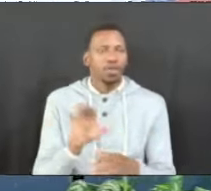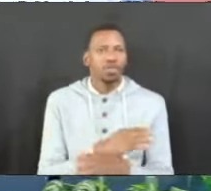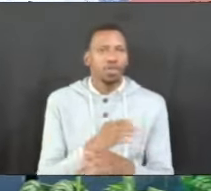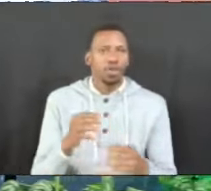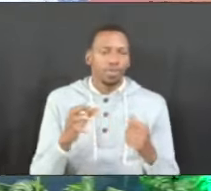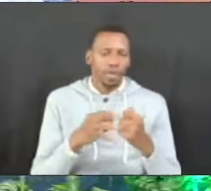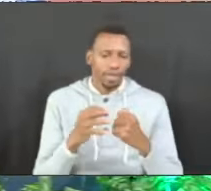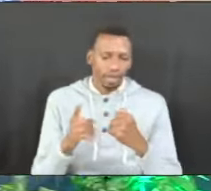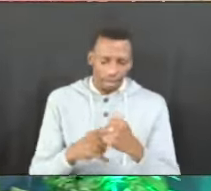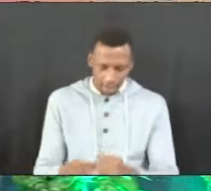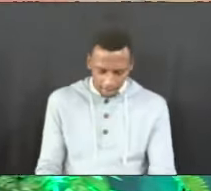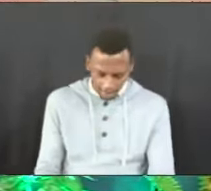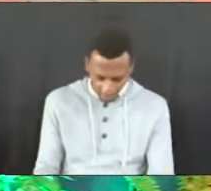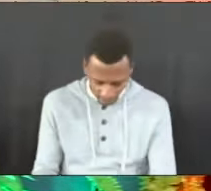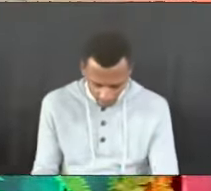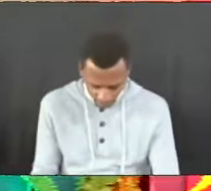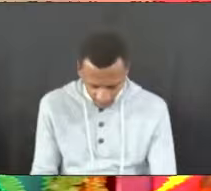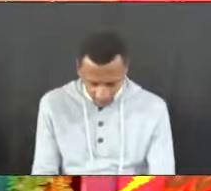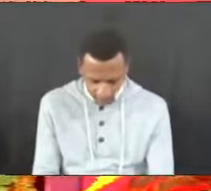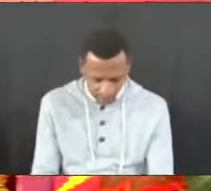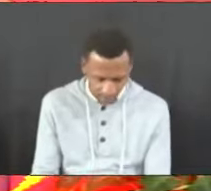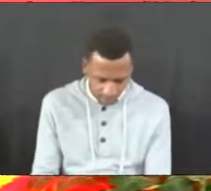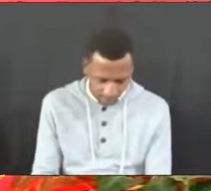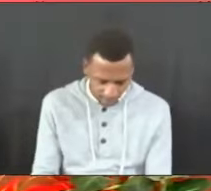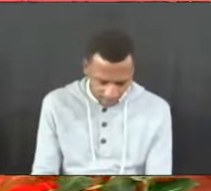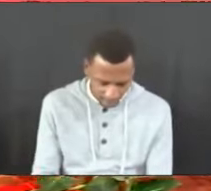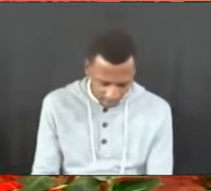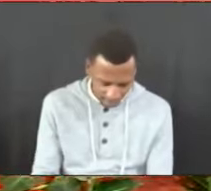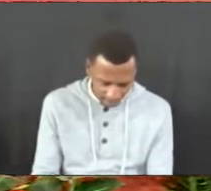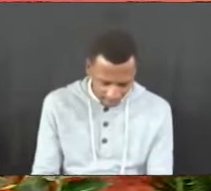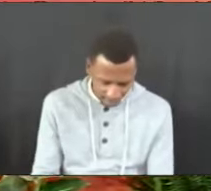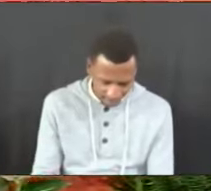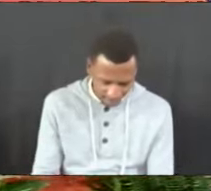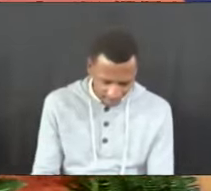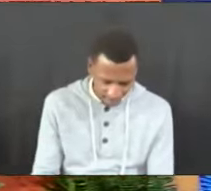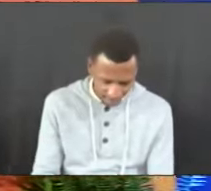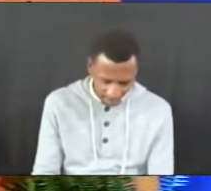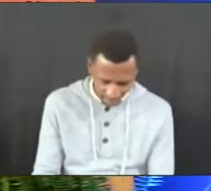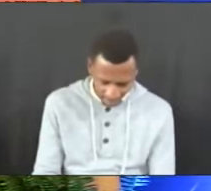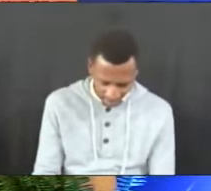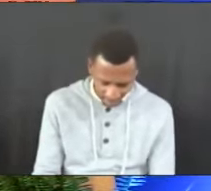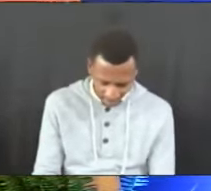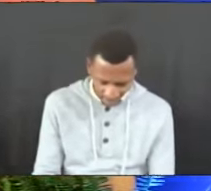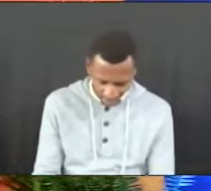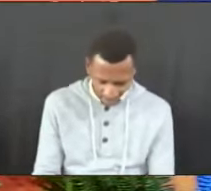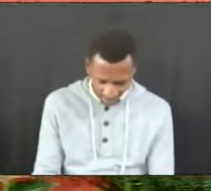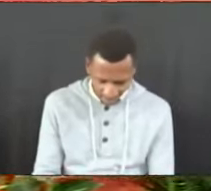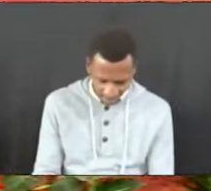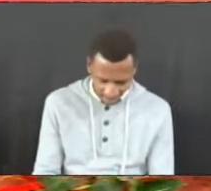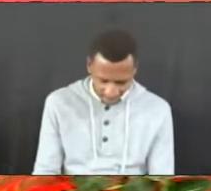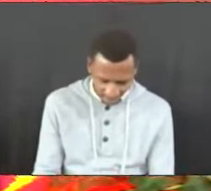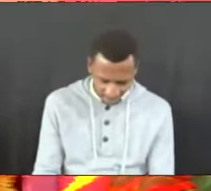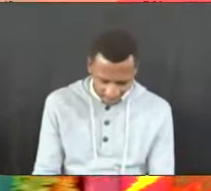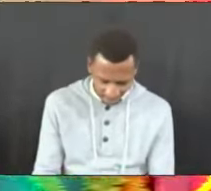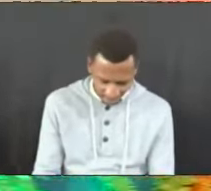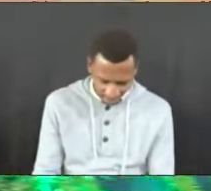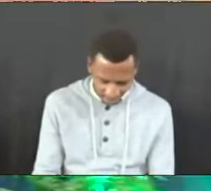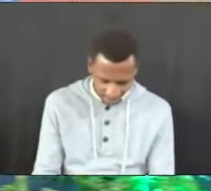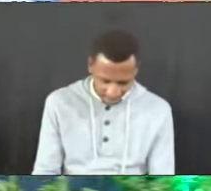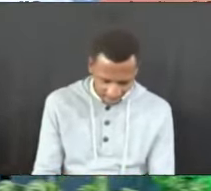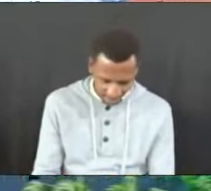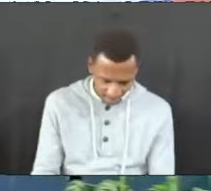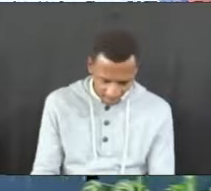I know you know the song. Uimbe kwa sauti ya chini kidogo. Usiweke volume. So singing hymn